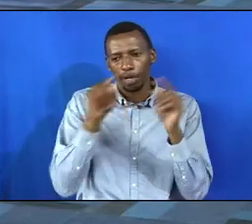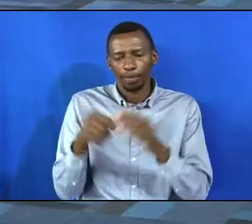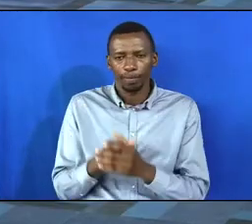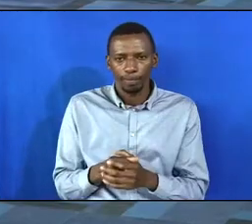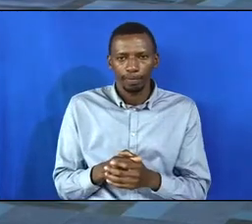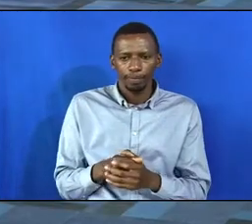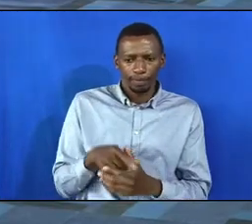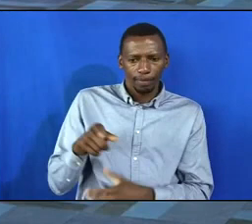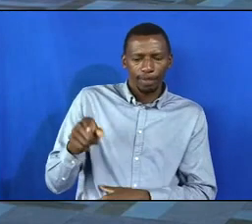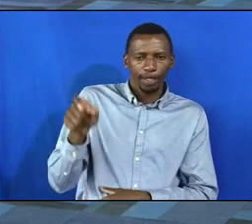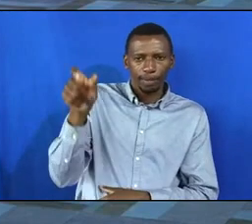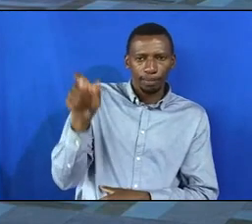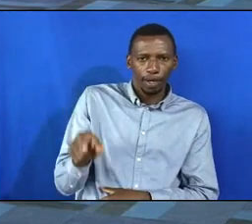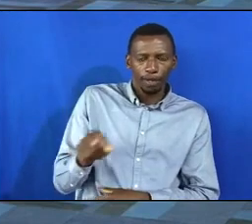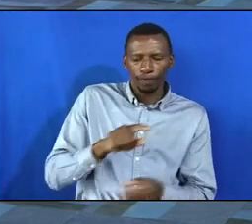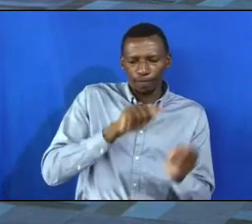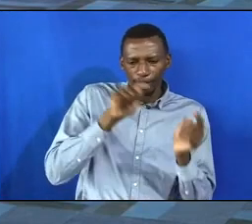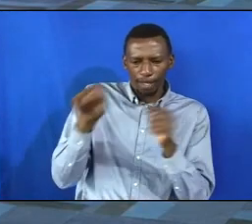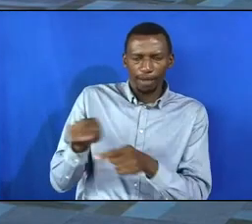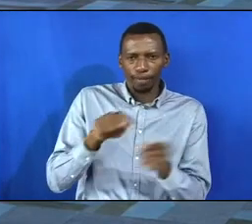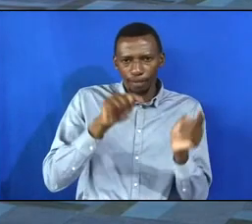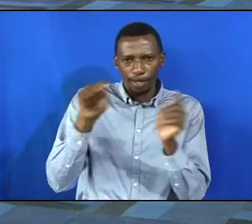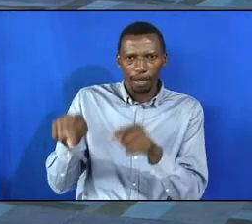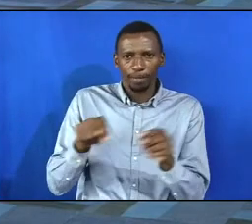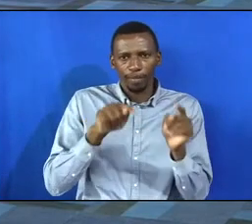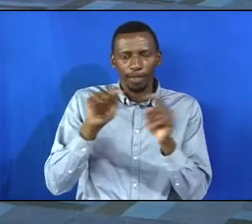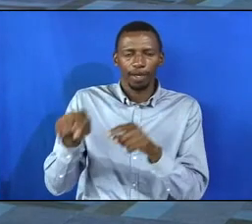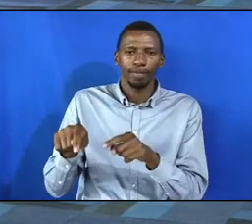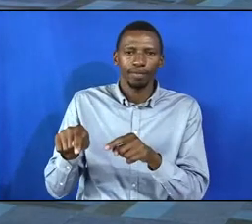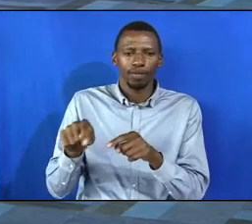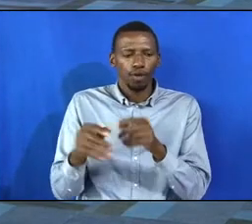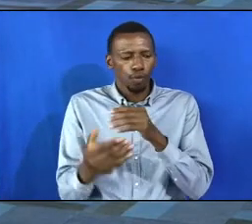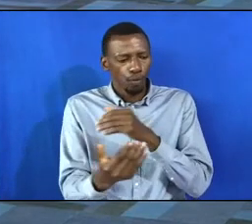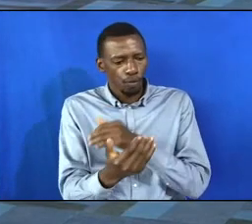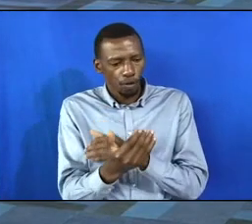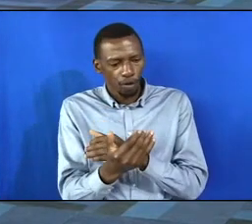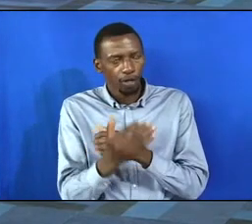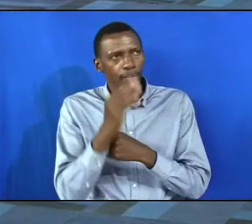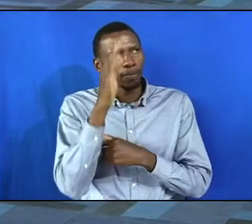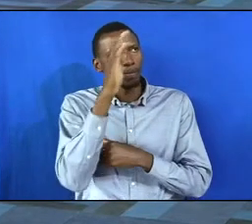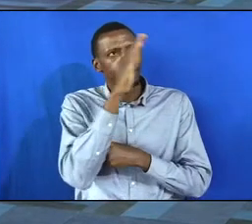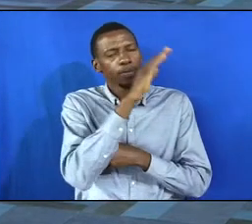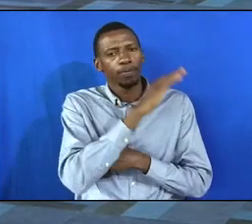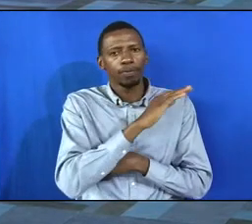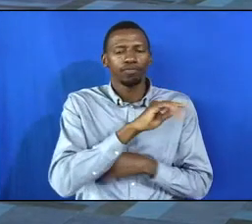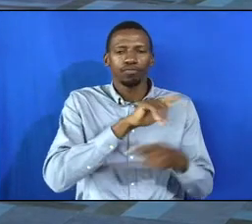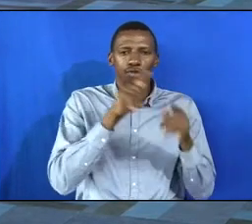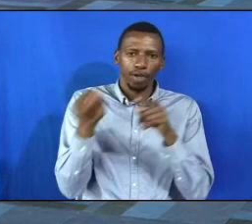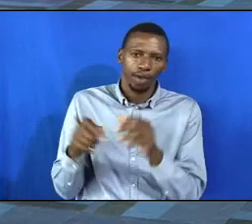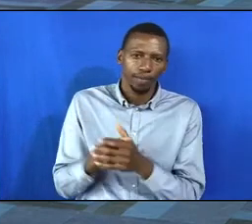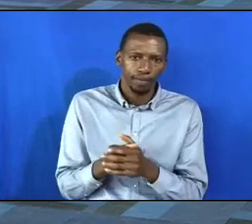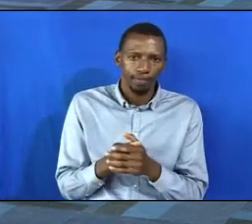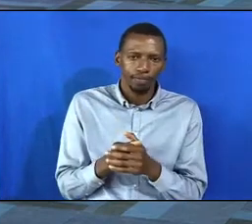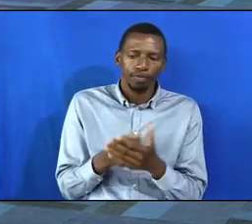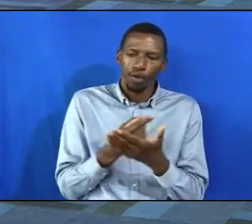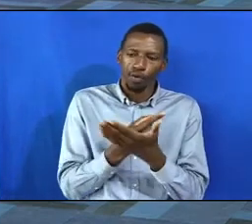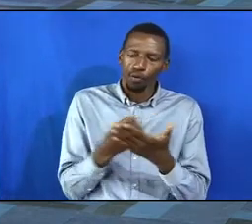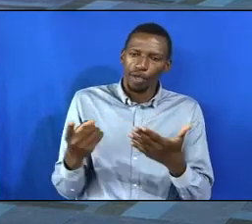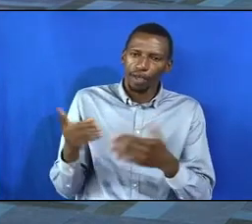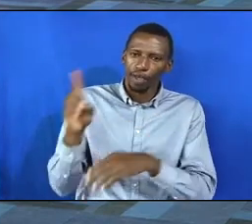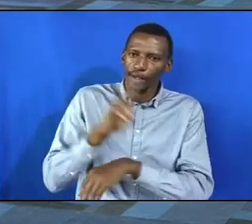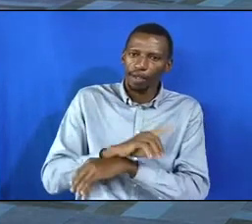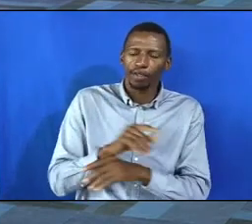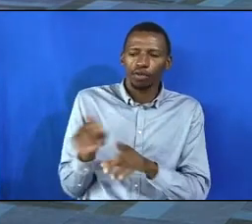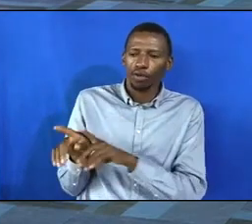prayer meetings. The morning one, the bonus one, he attended. The midday, which is also a bonus, he